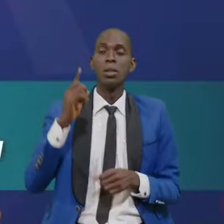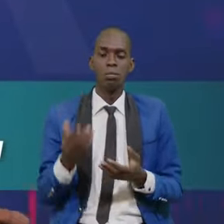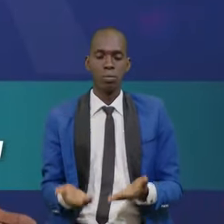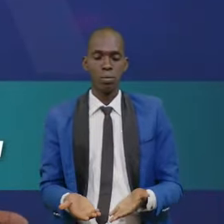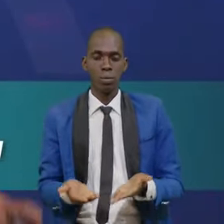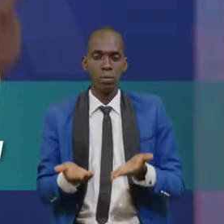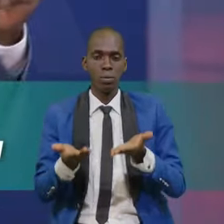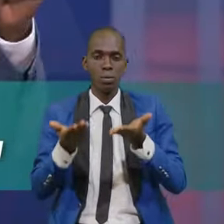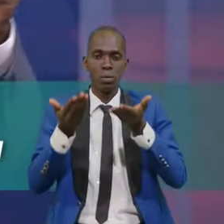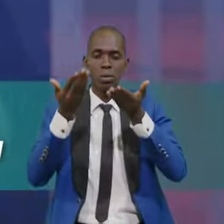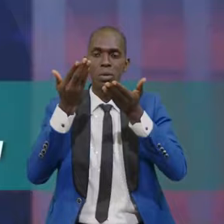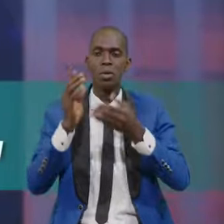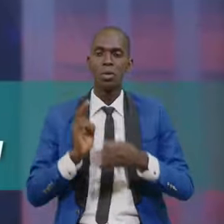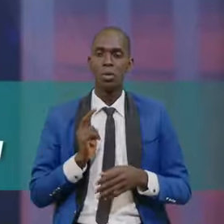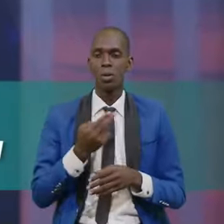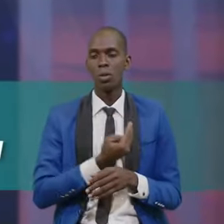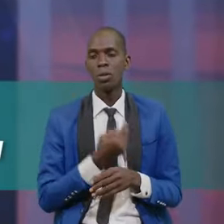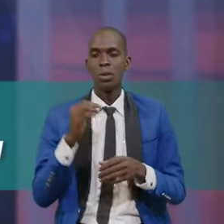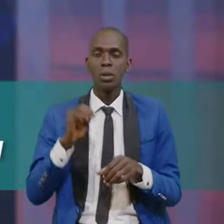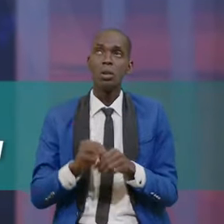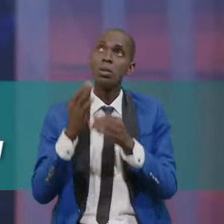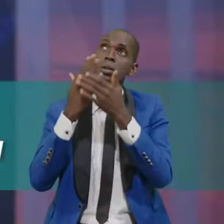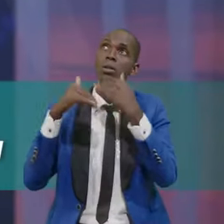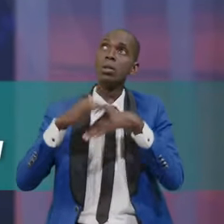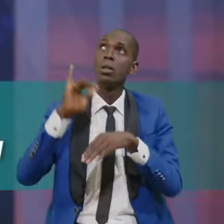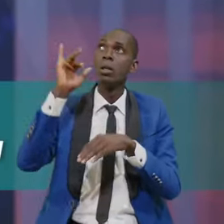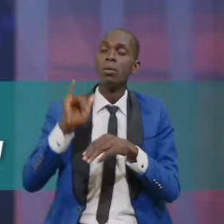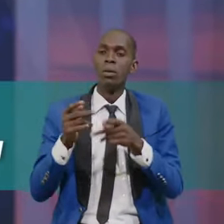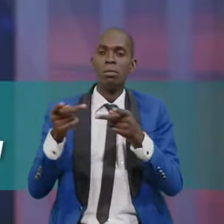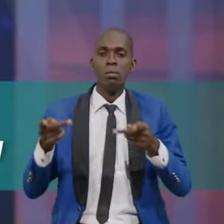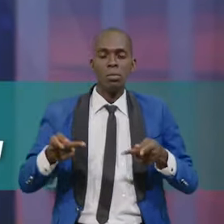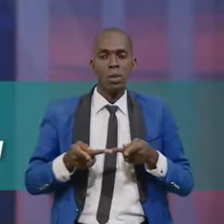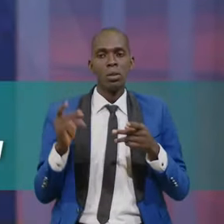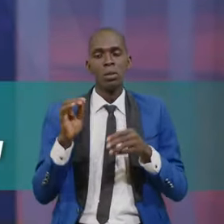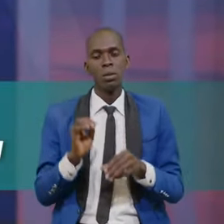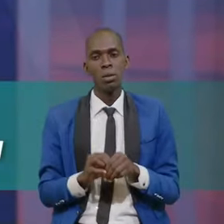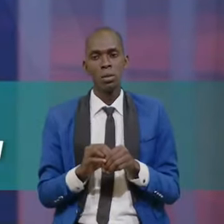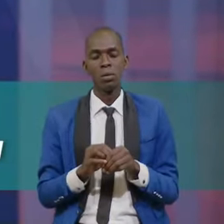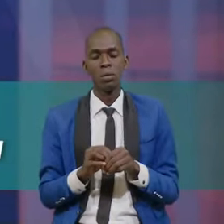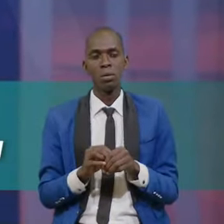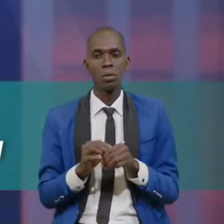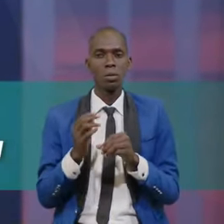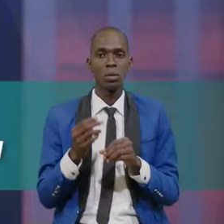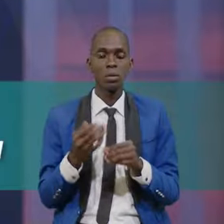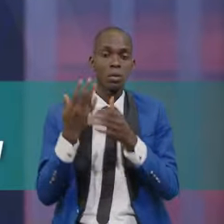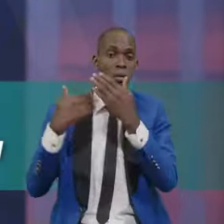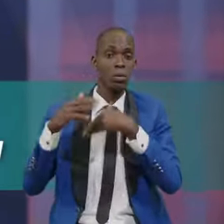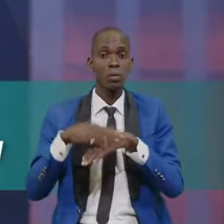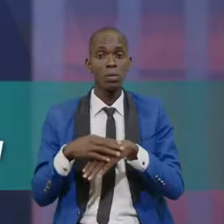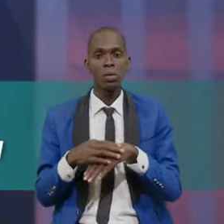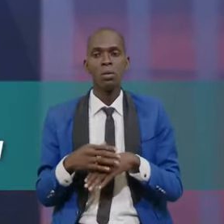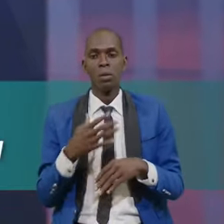in heavenly places, spiritually heavenly places, as we remain and abide in